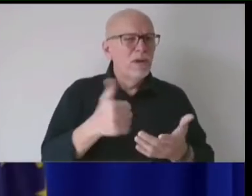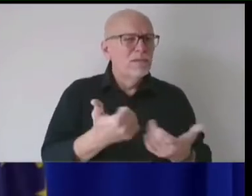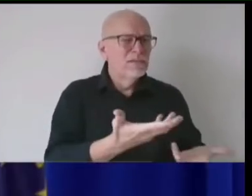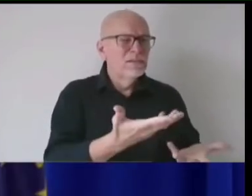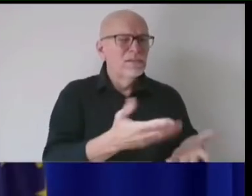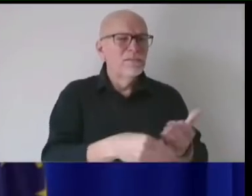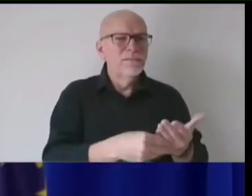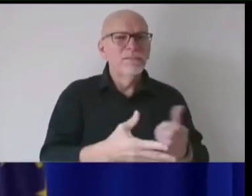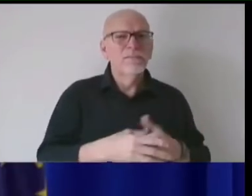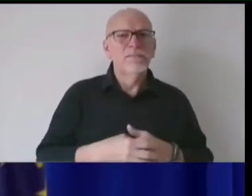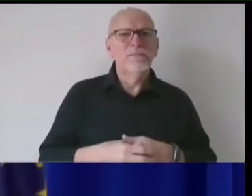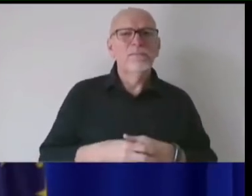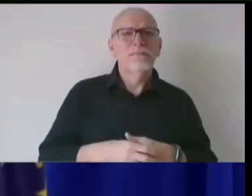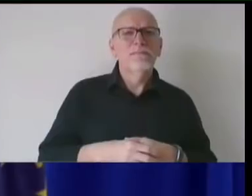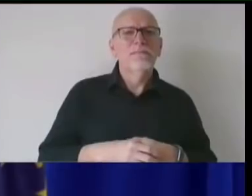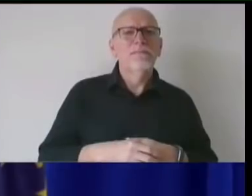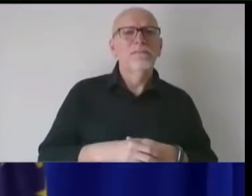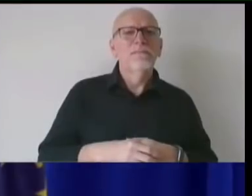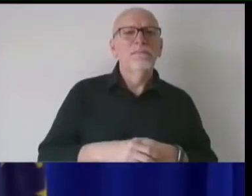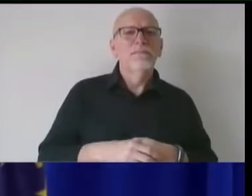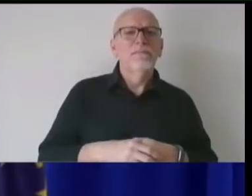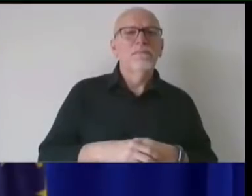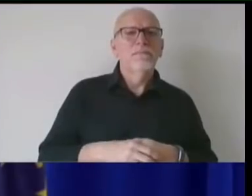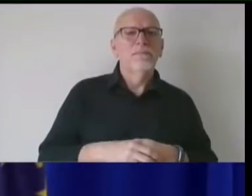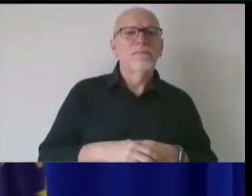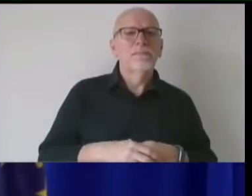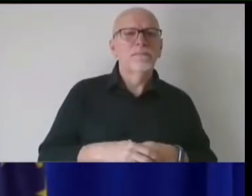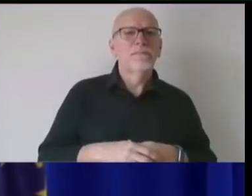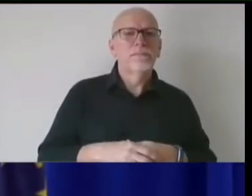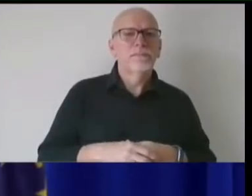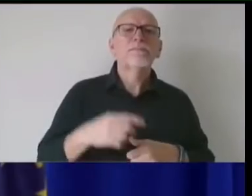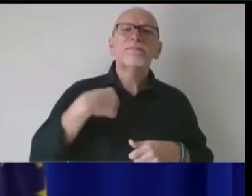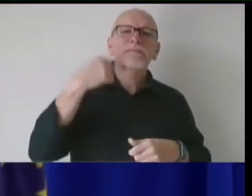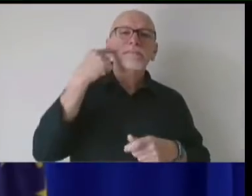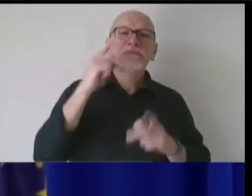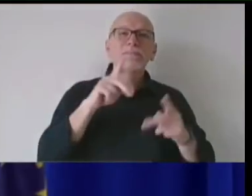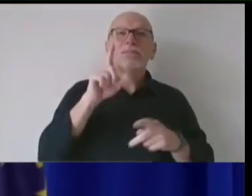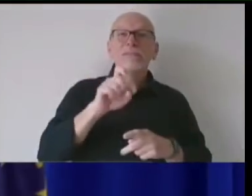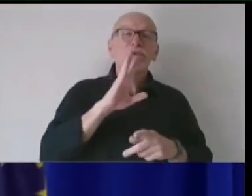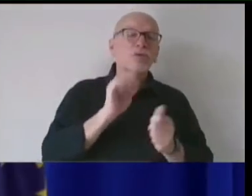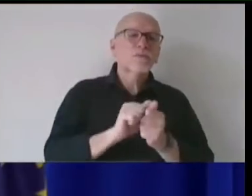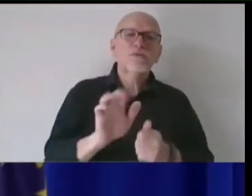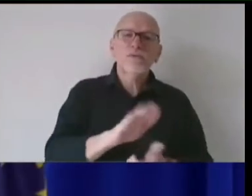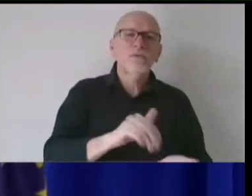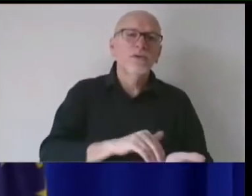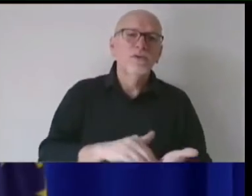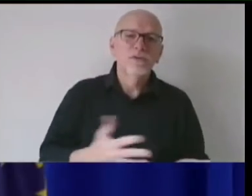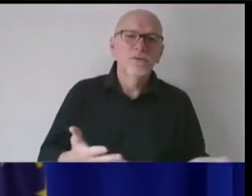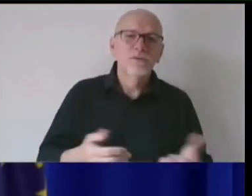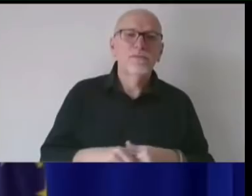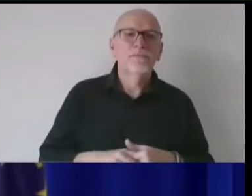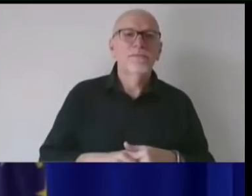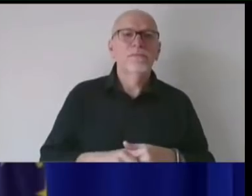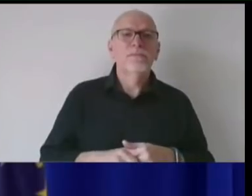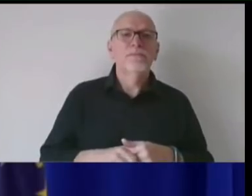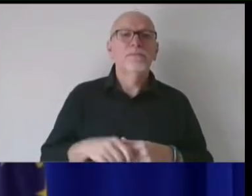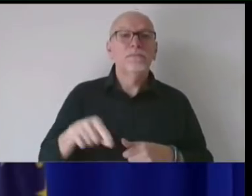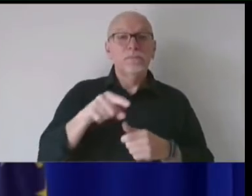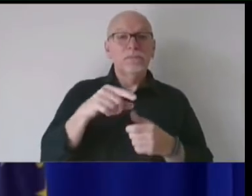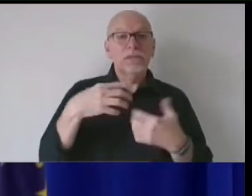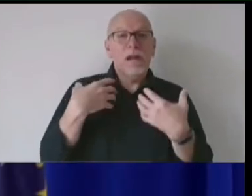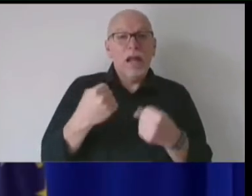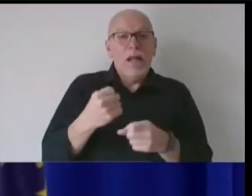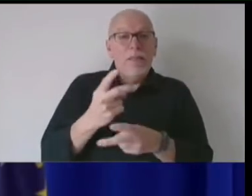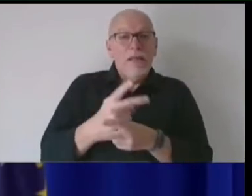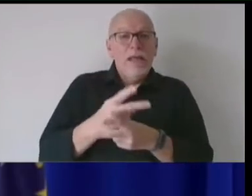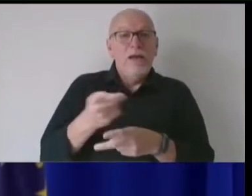that? I think, people need to talk to their healthcare providers, that these are people who, healthcare is a